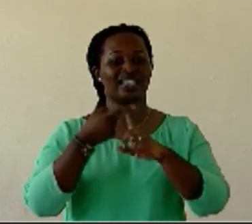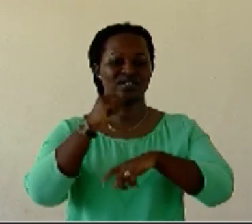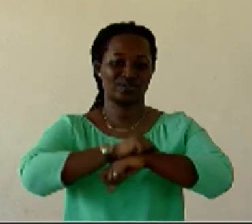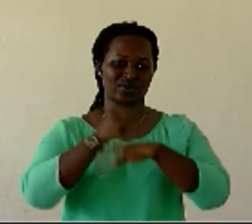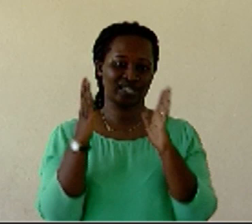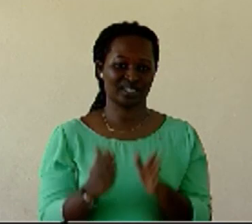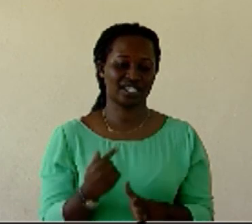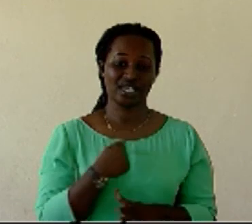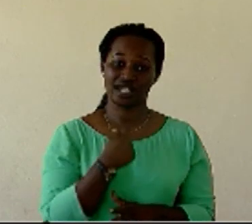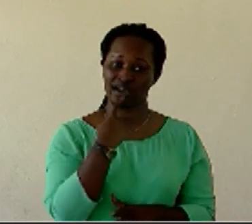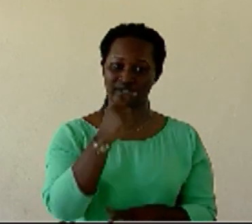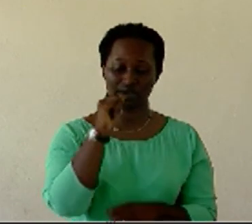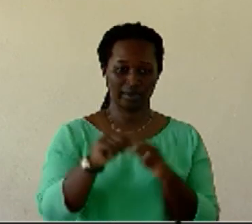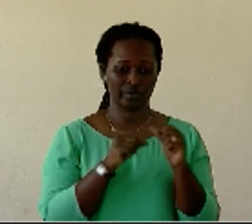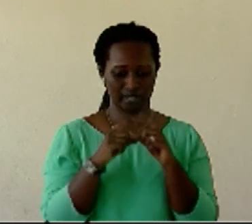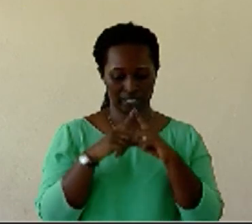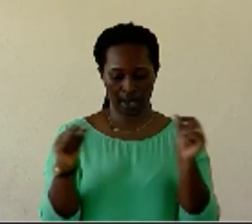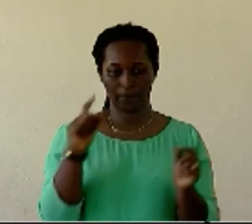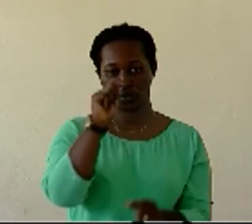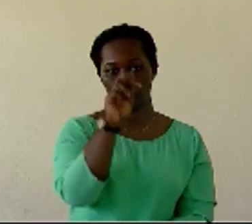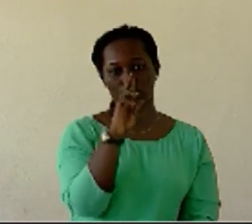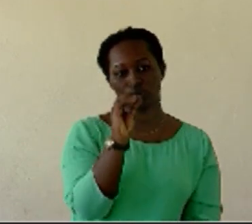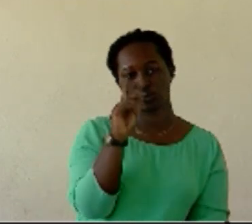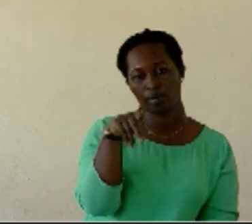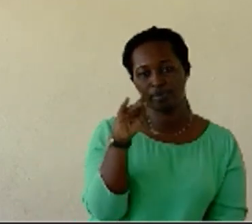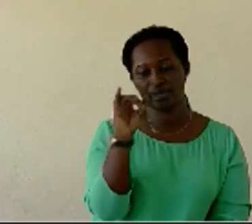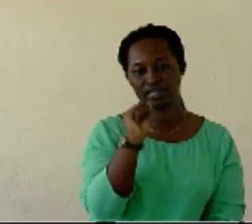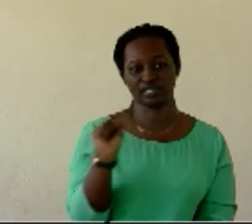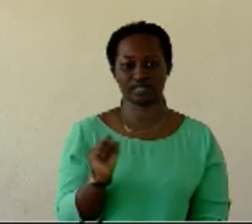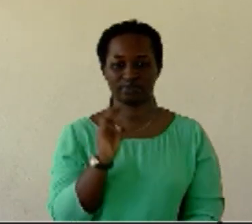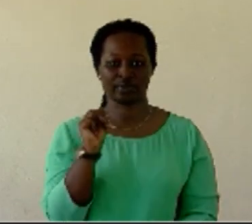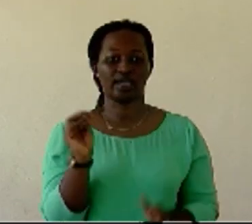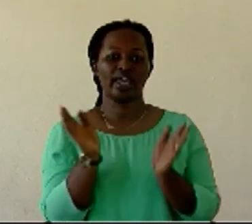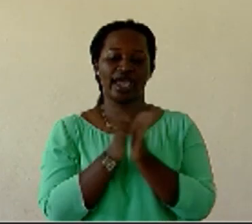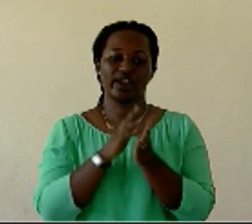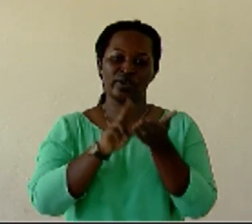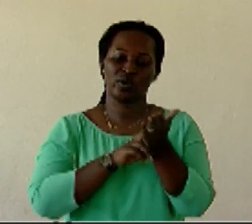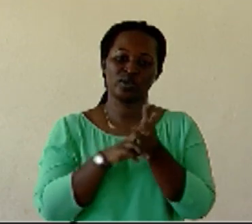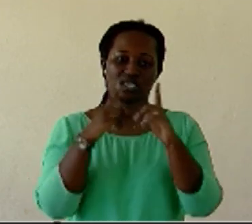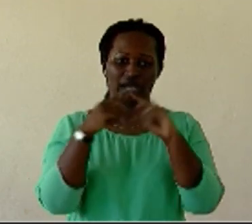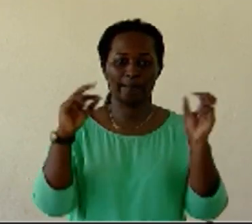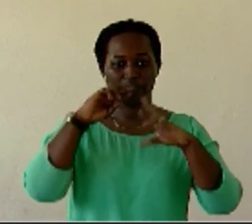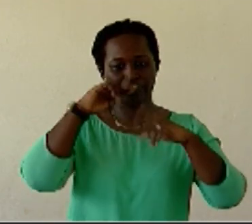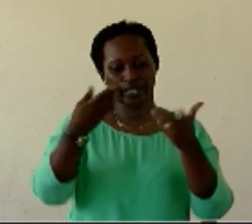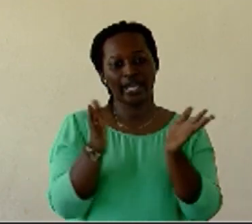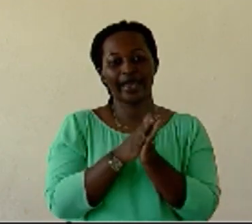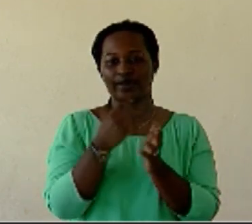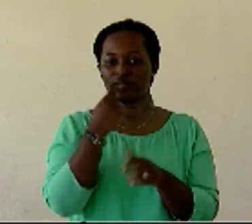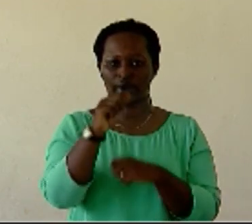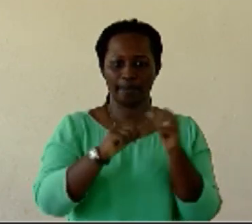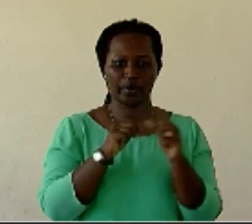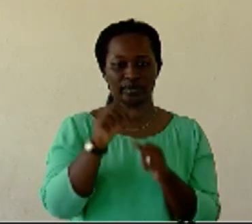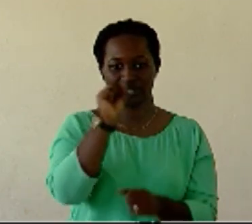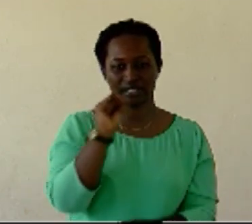I have talked about the term tropism. I also use the term response. I also talked about